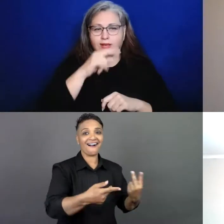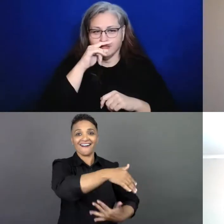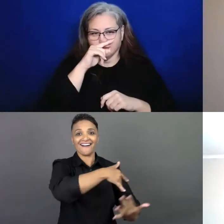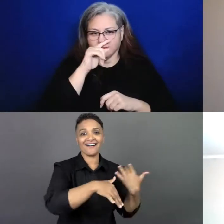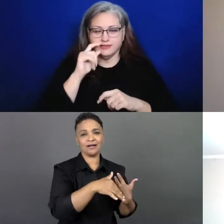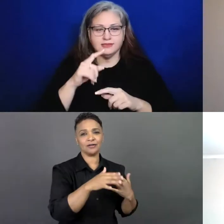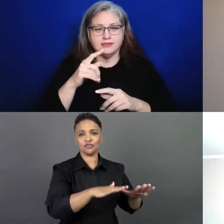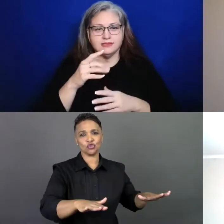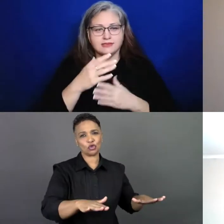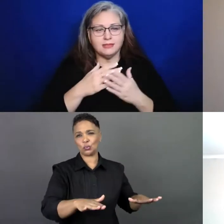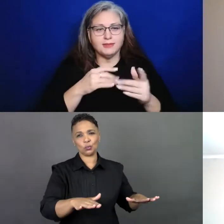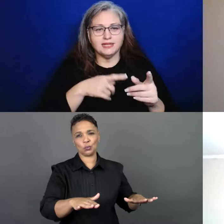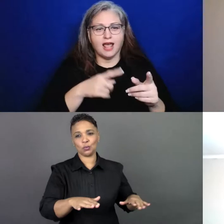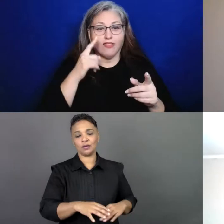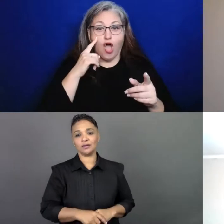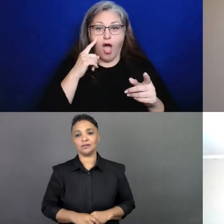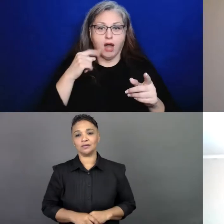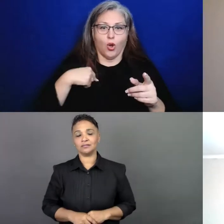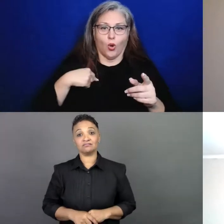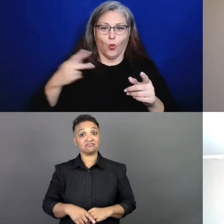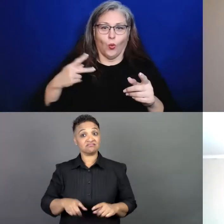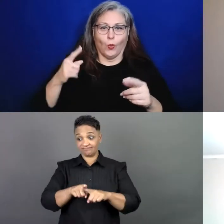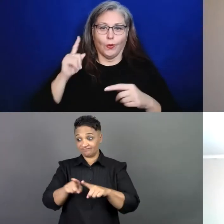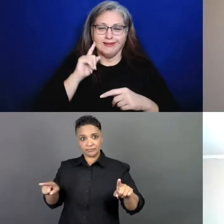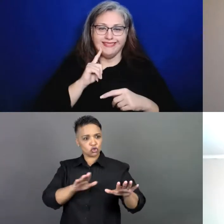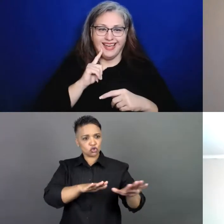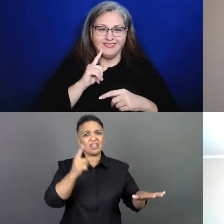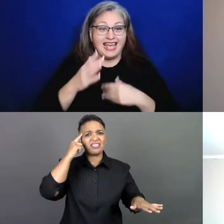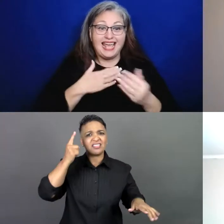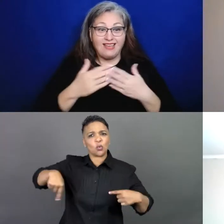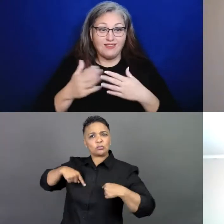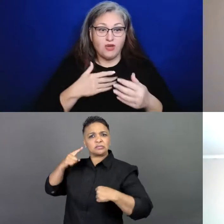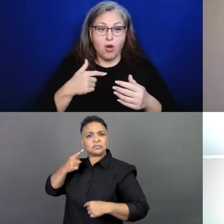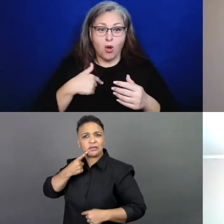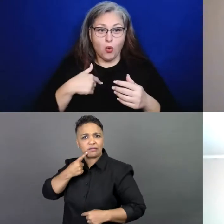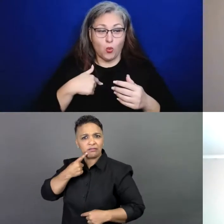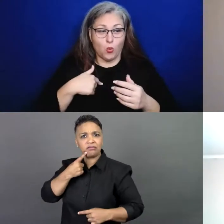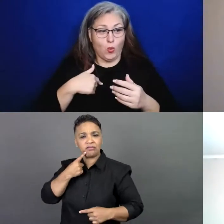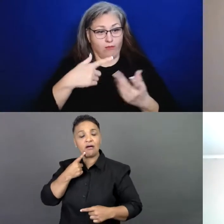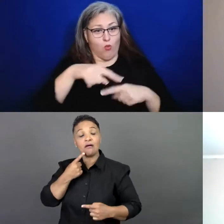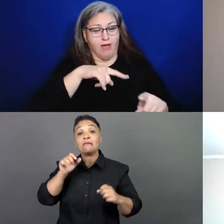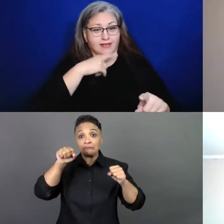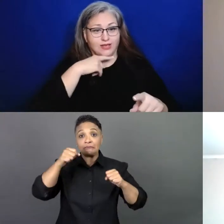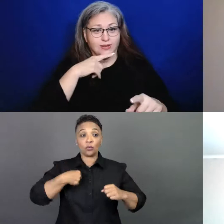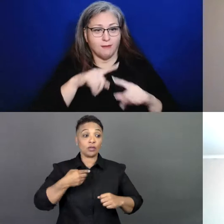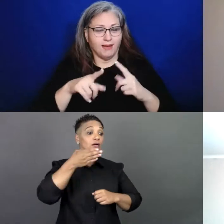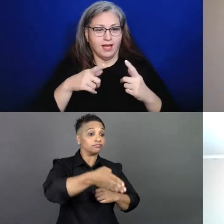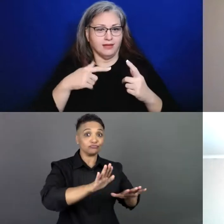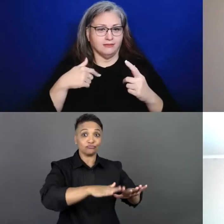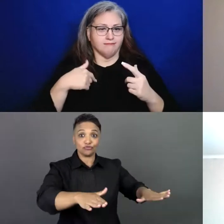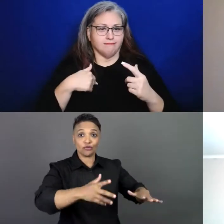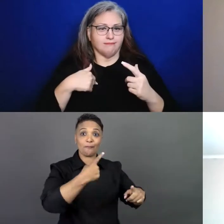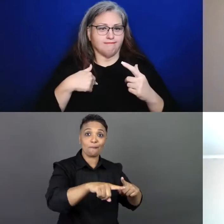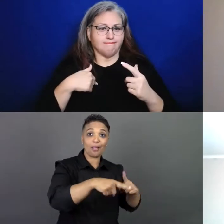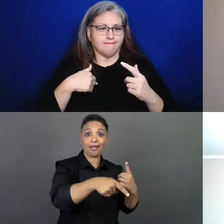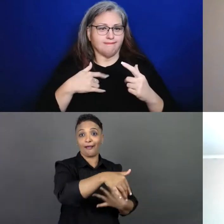at that point, they thought that we were deaf, because, you know, even though we are amongst those children, we you know, we're